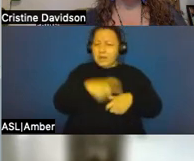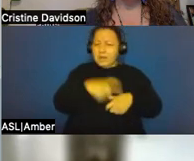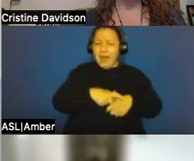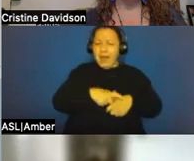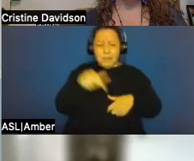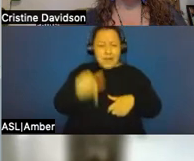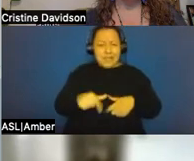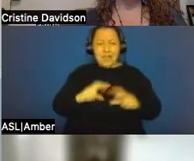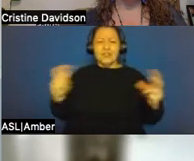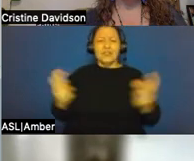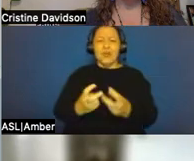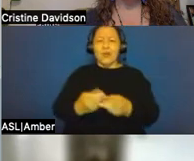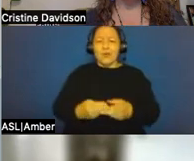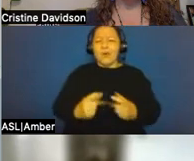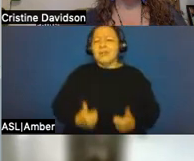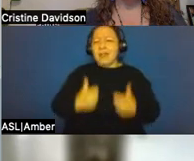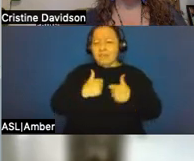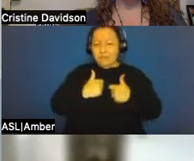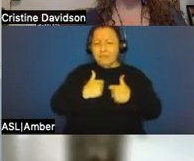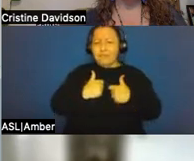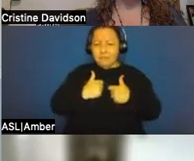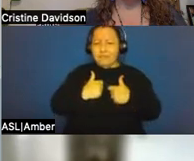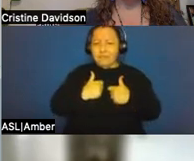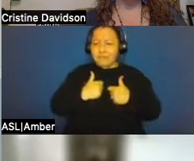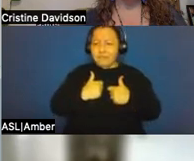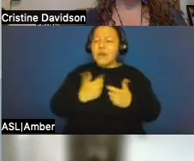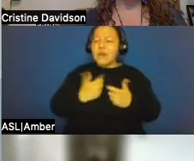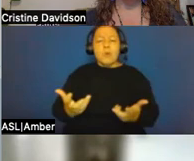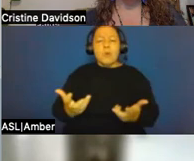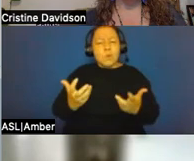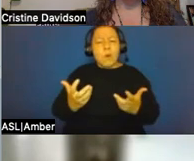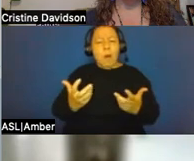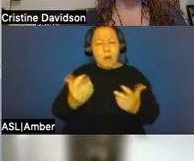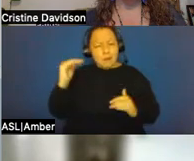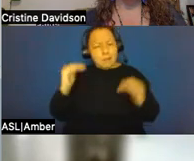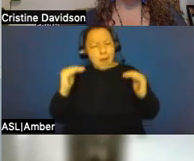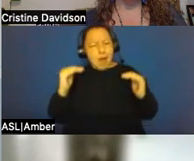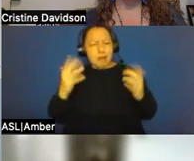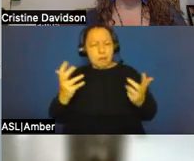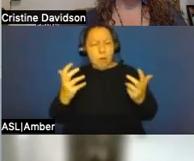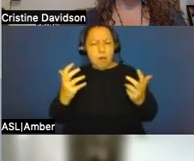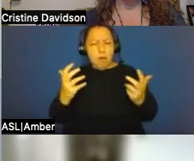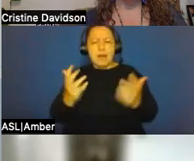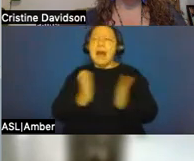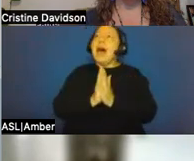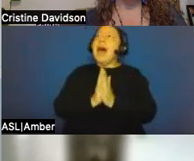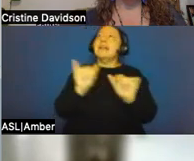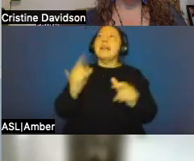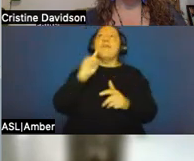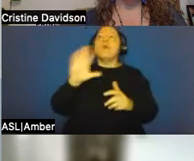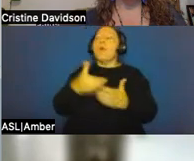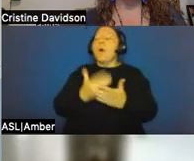circle of life, and that we want to have balance. I ask this for all of my